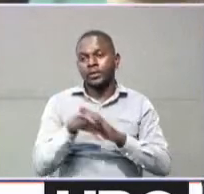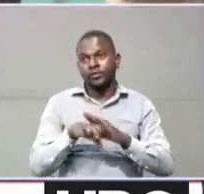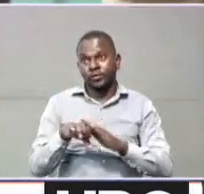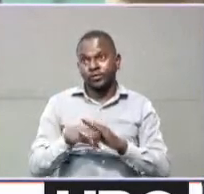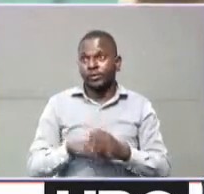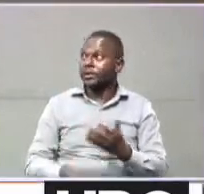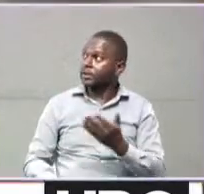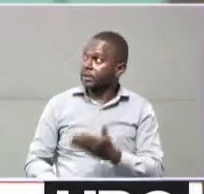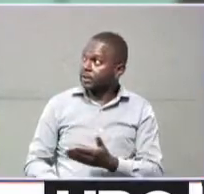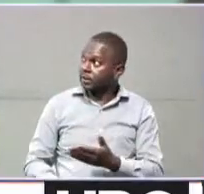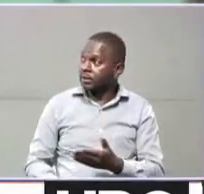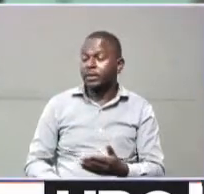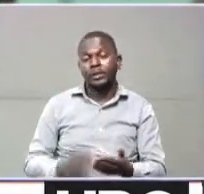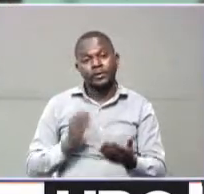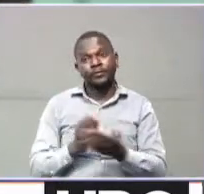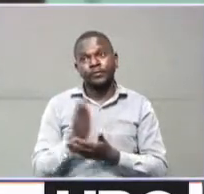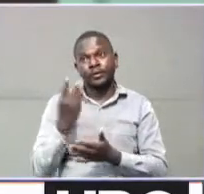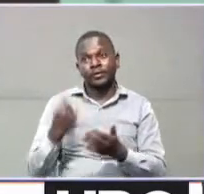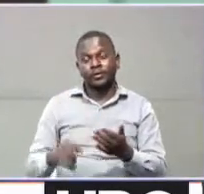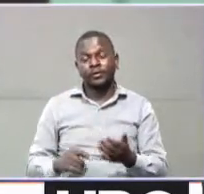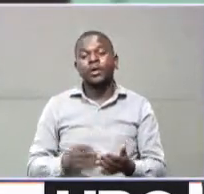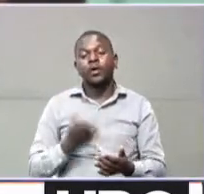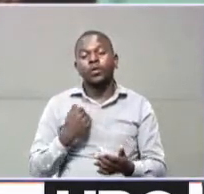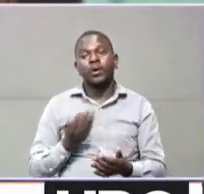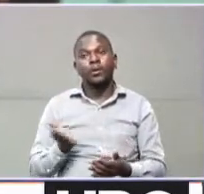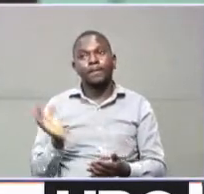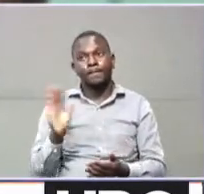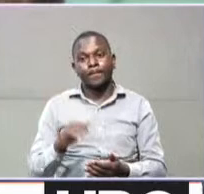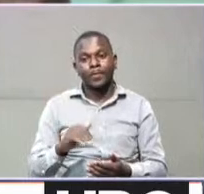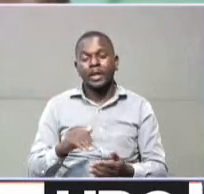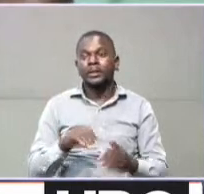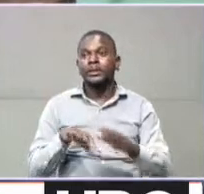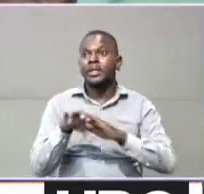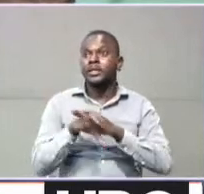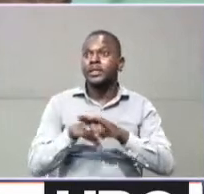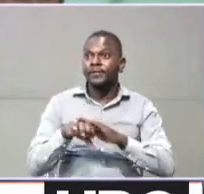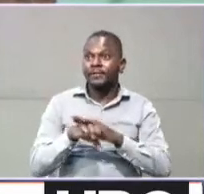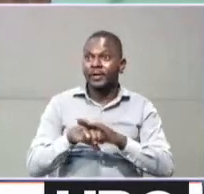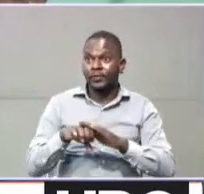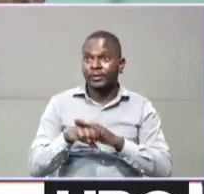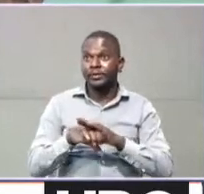here the fact is we want to restore the environment